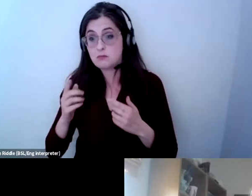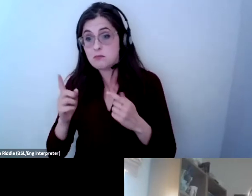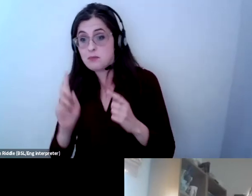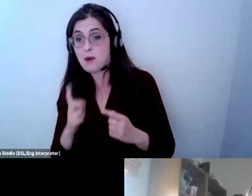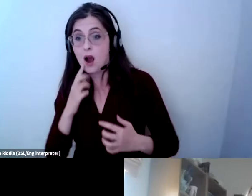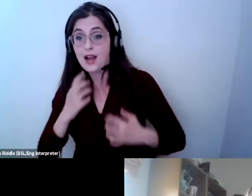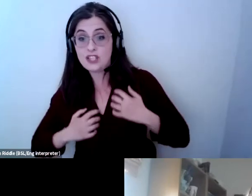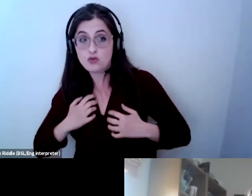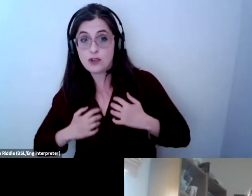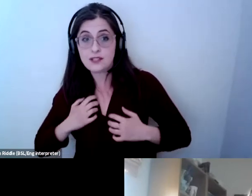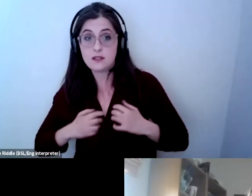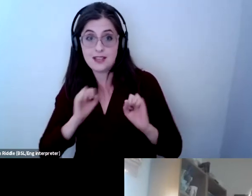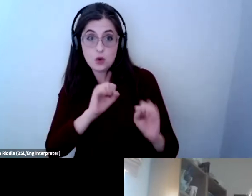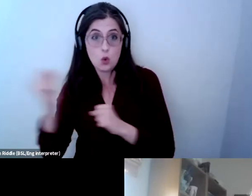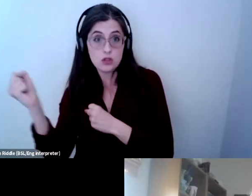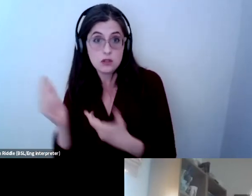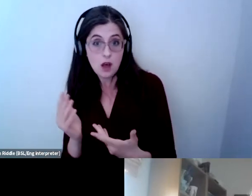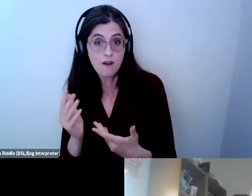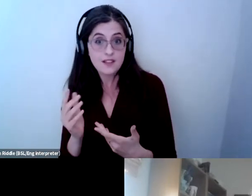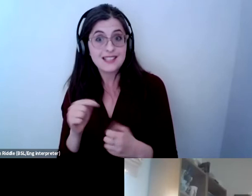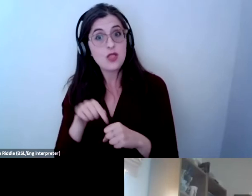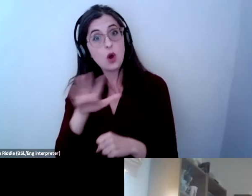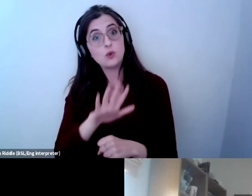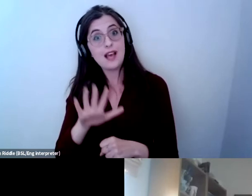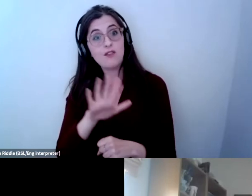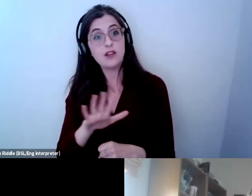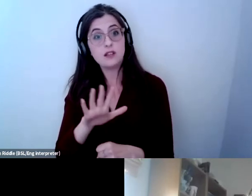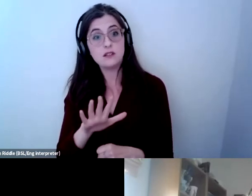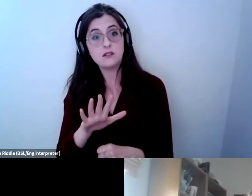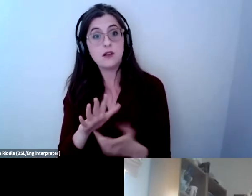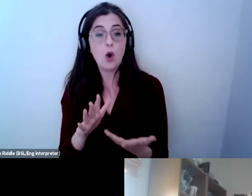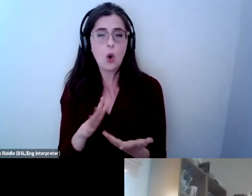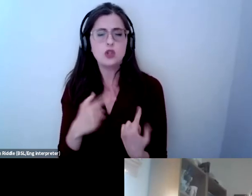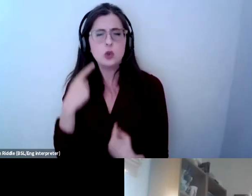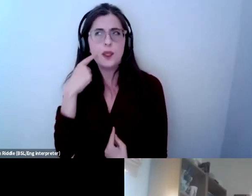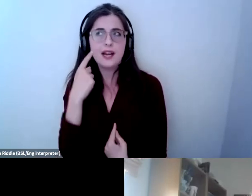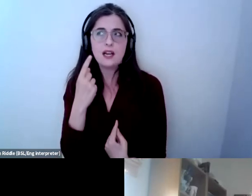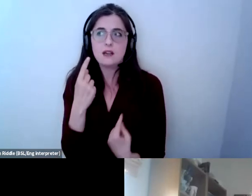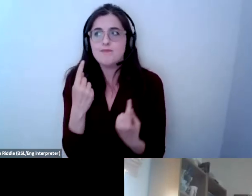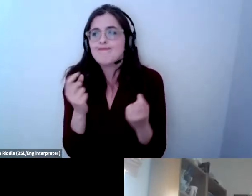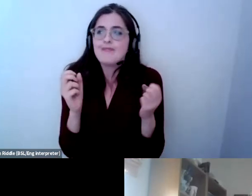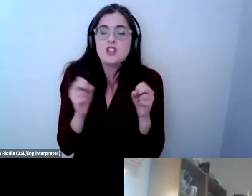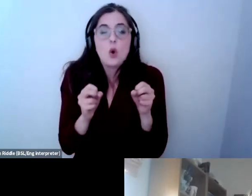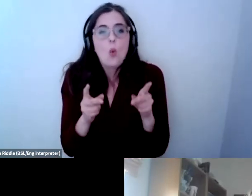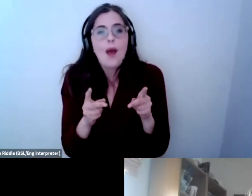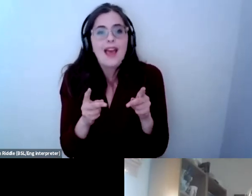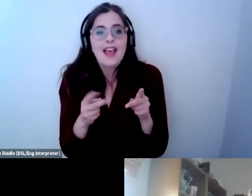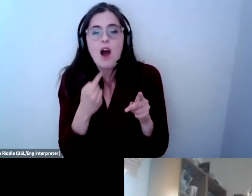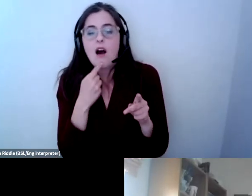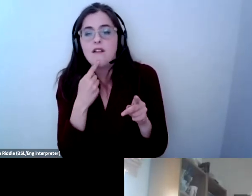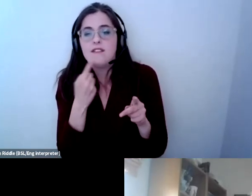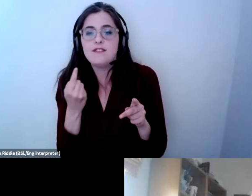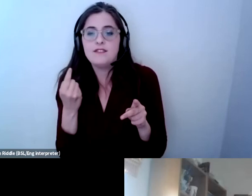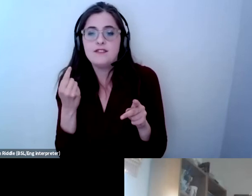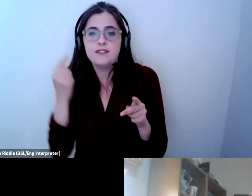in the kind of service that you've set up in those areas, or indeed do you see any way of seeding your idea